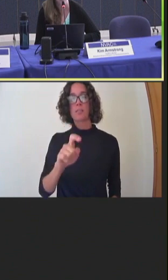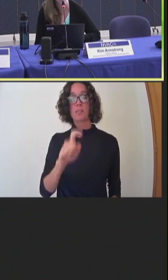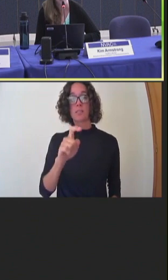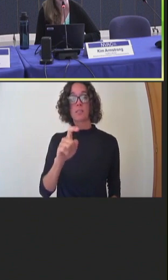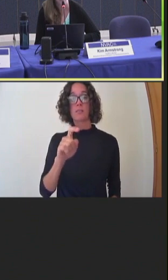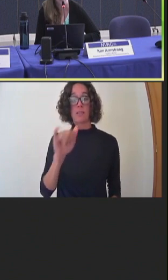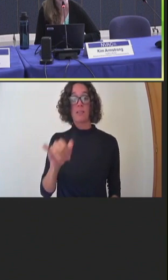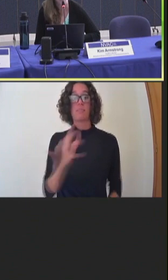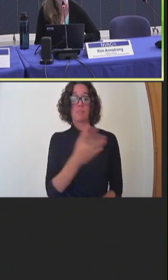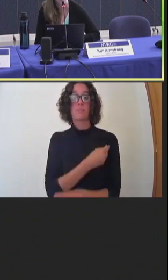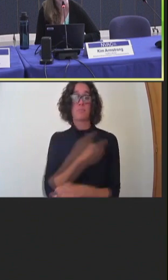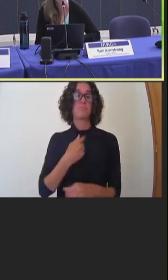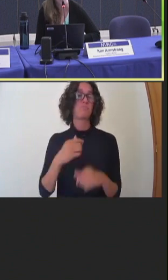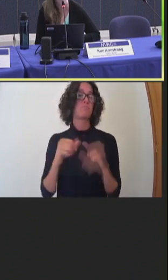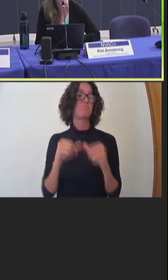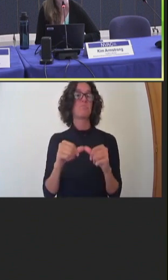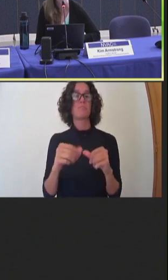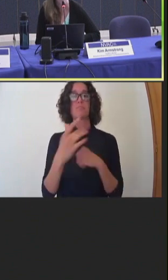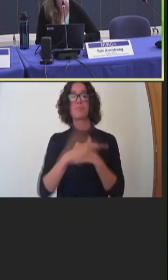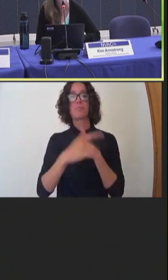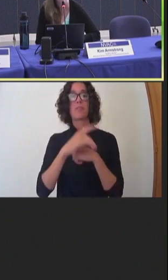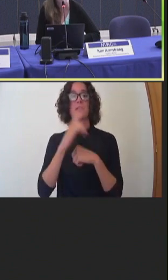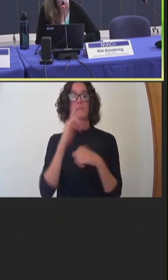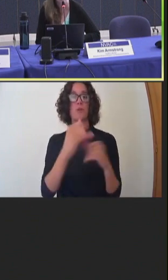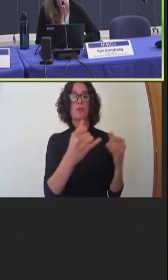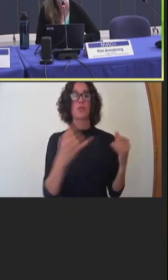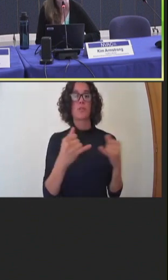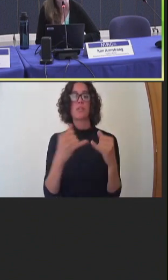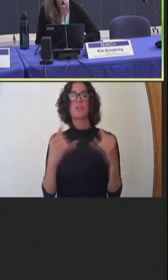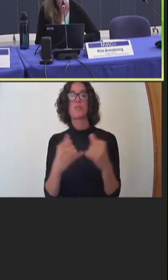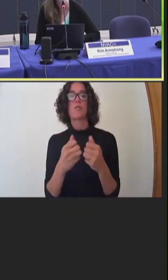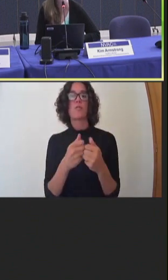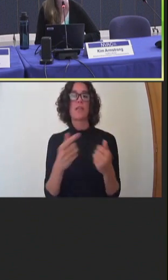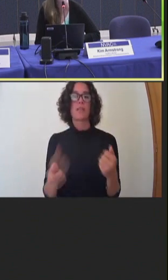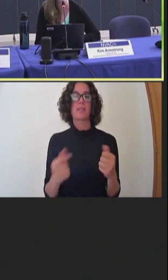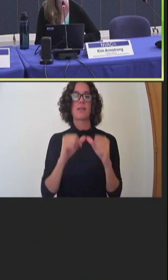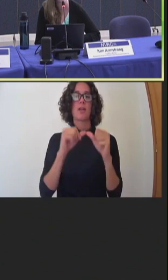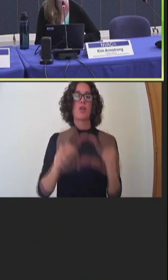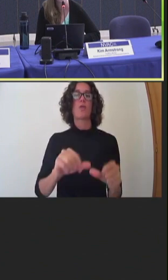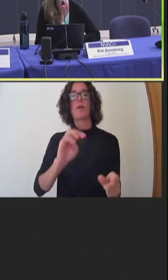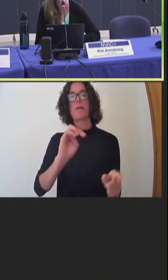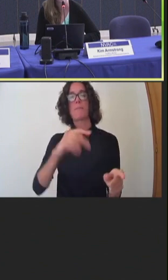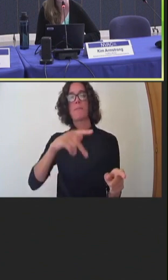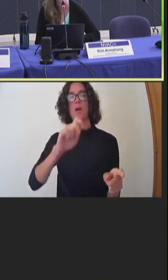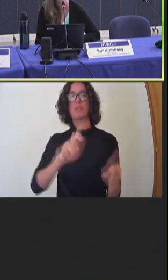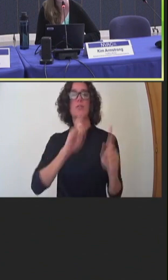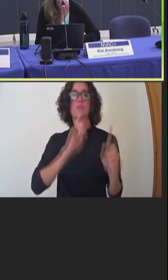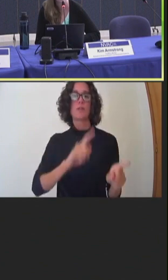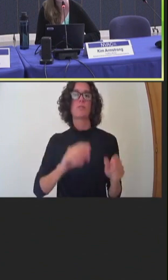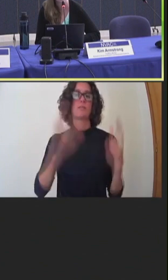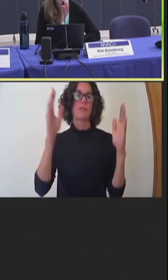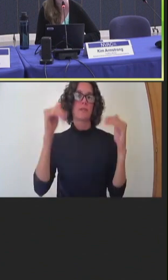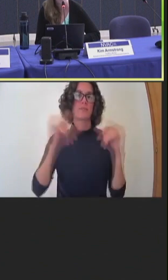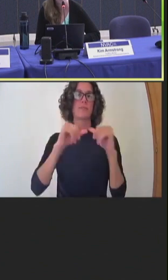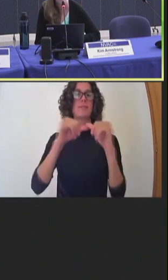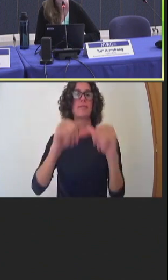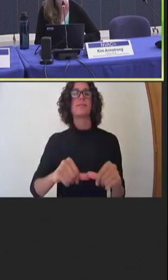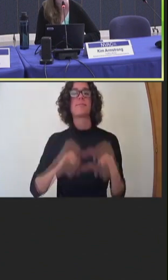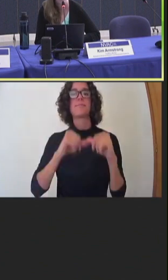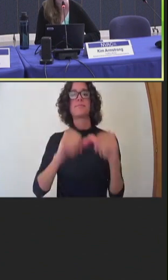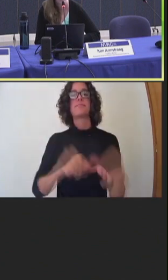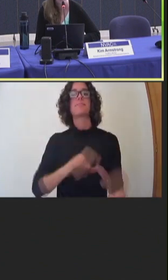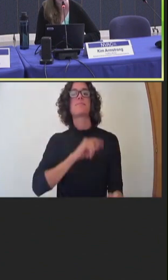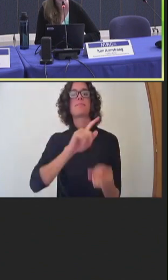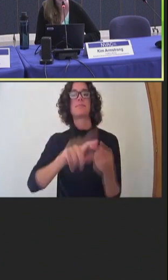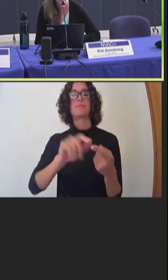continues to be made available to jurisdictions for the ongoing Mpox response, and this is expected to continue through August 2024. And